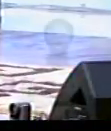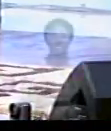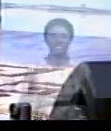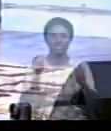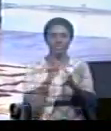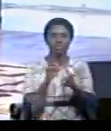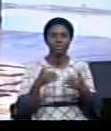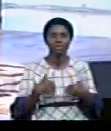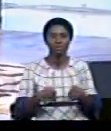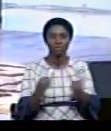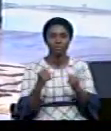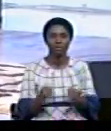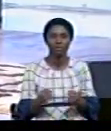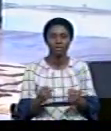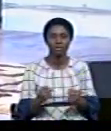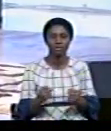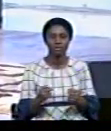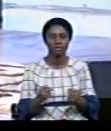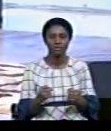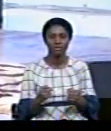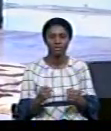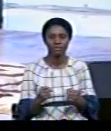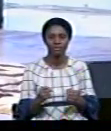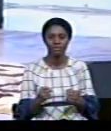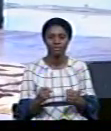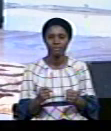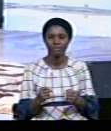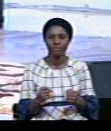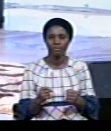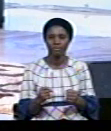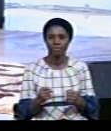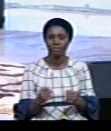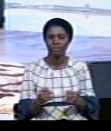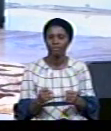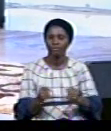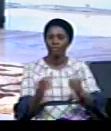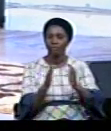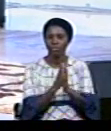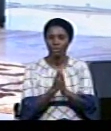has power. Prayer for the word,